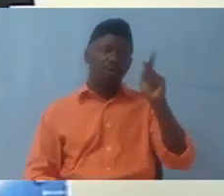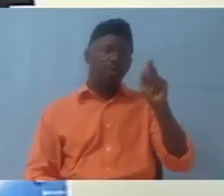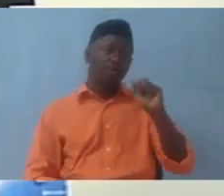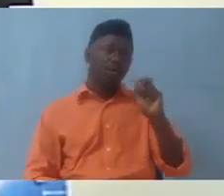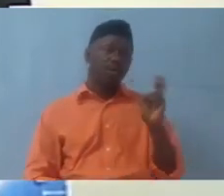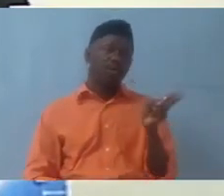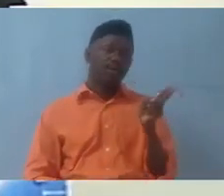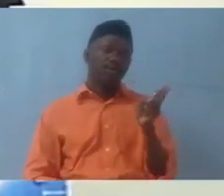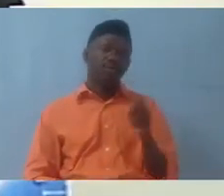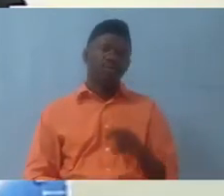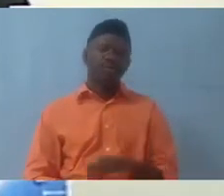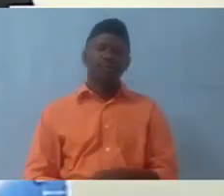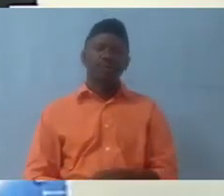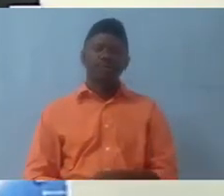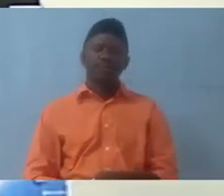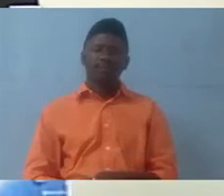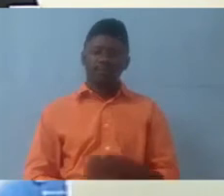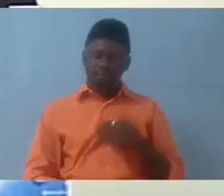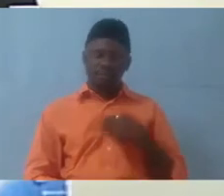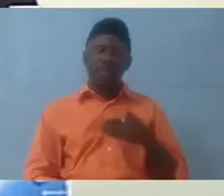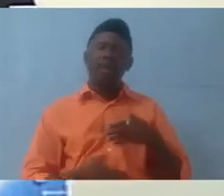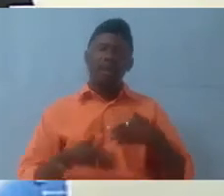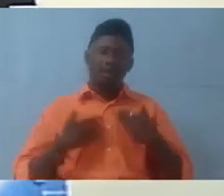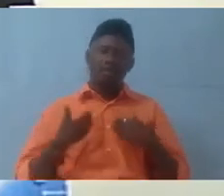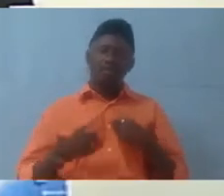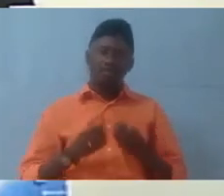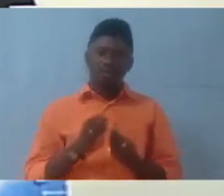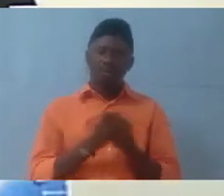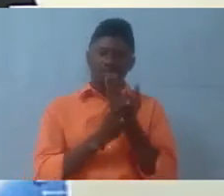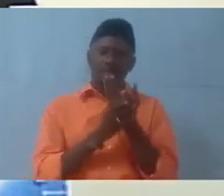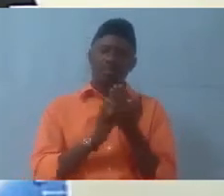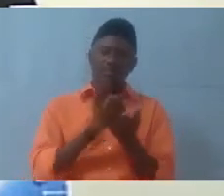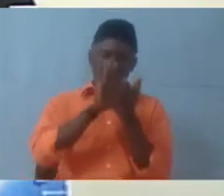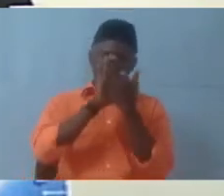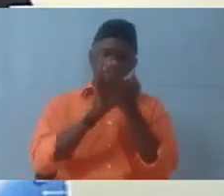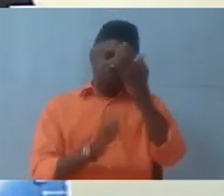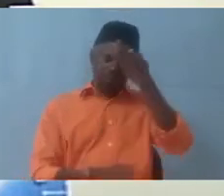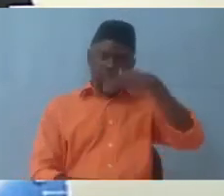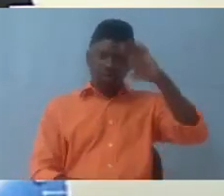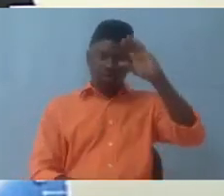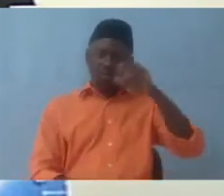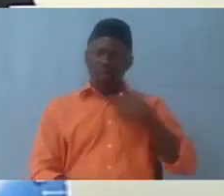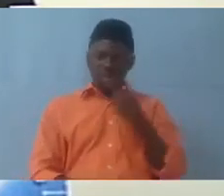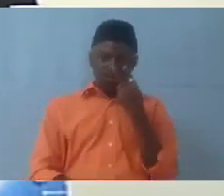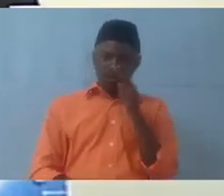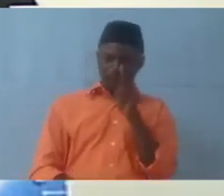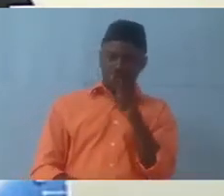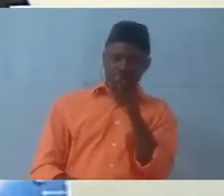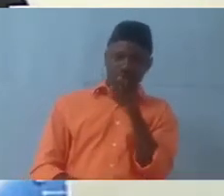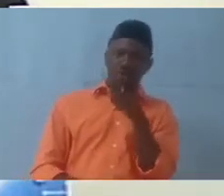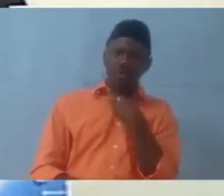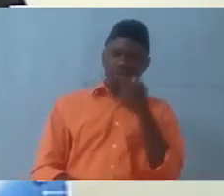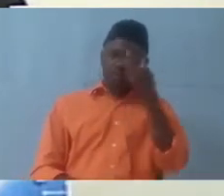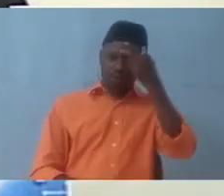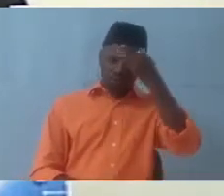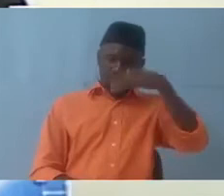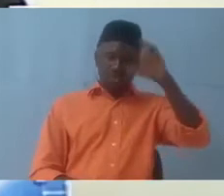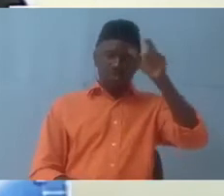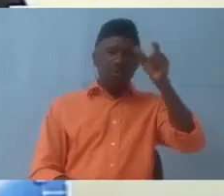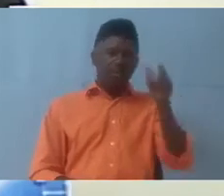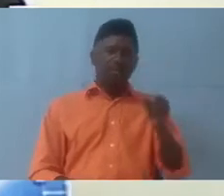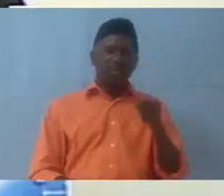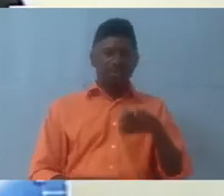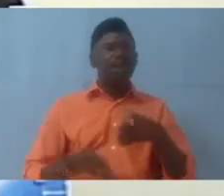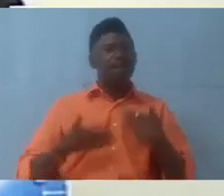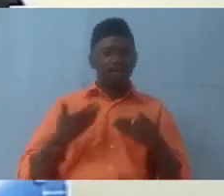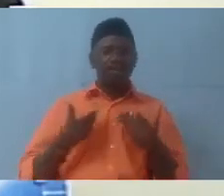I really am grateful to appear before the commission and then to see you as a commissioner. Kontana lol ma ñew ci